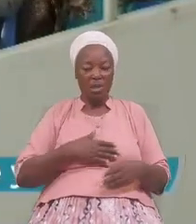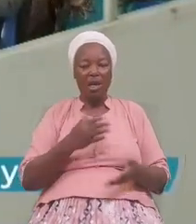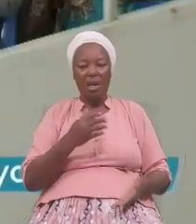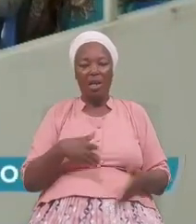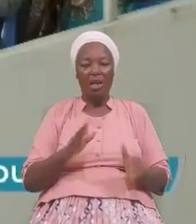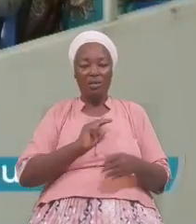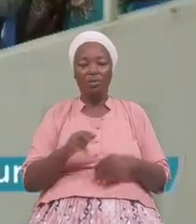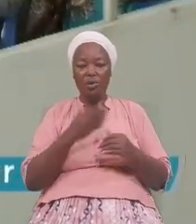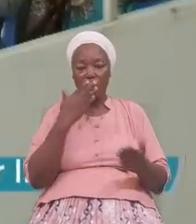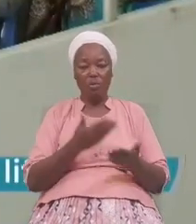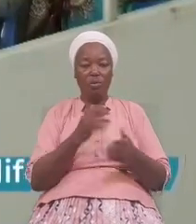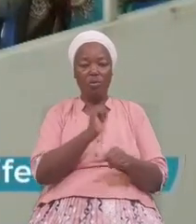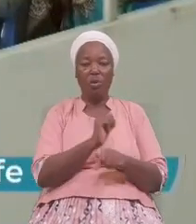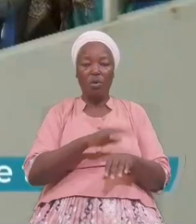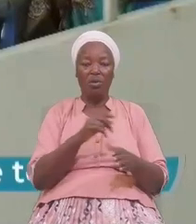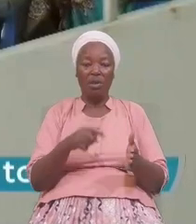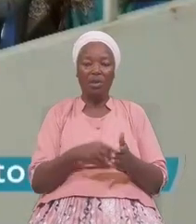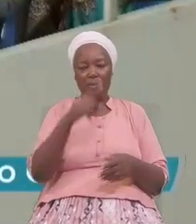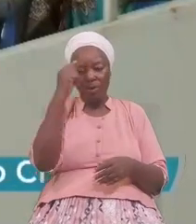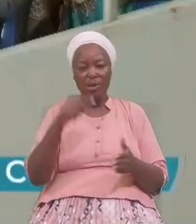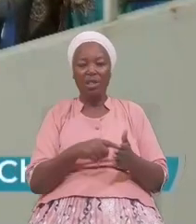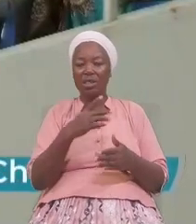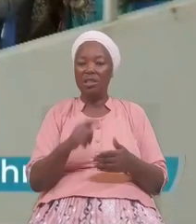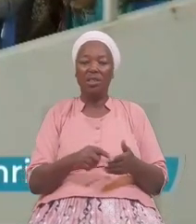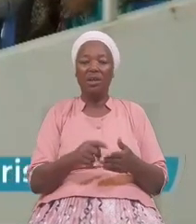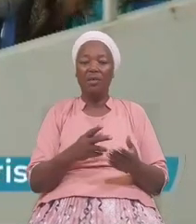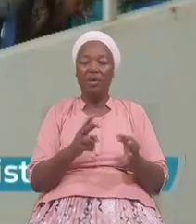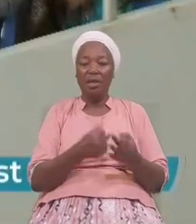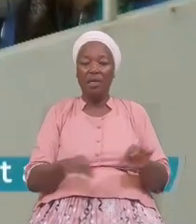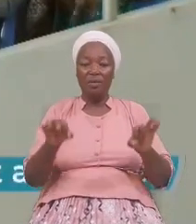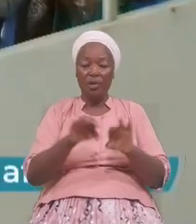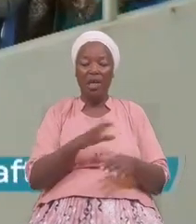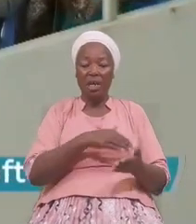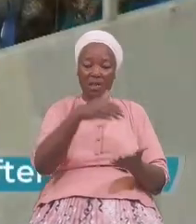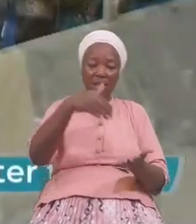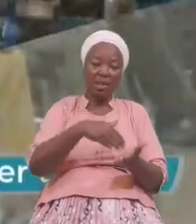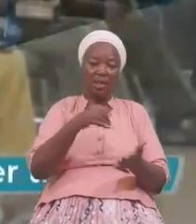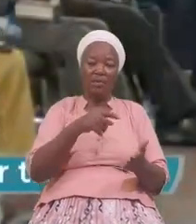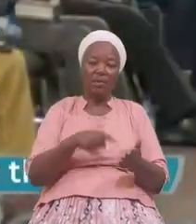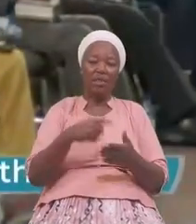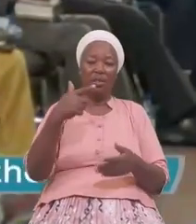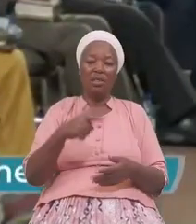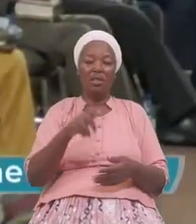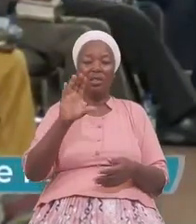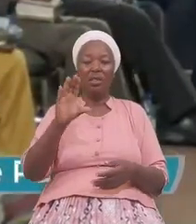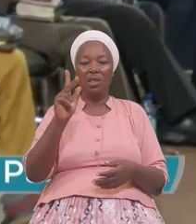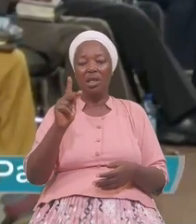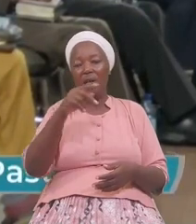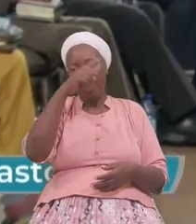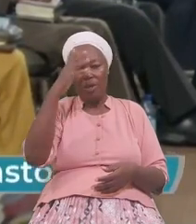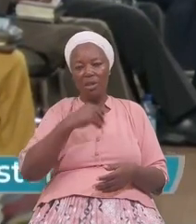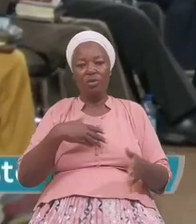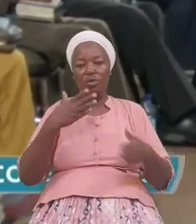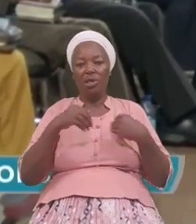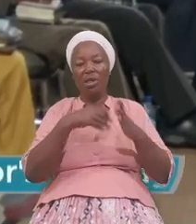job. This is the art of GCK. There is joy in heaven, in the presence of the holy